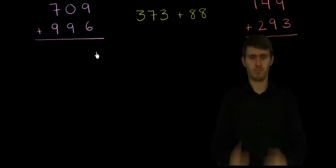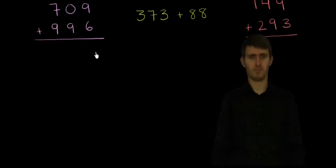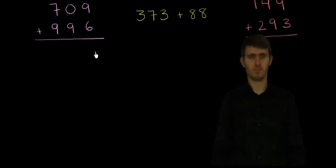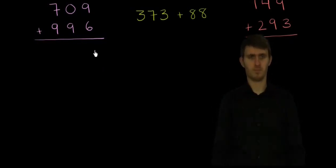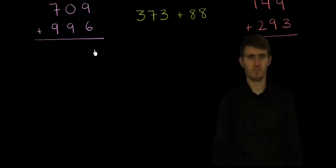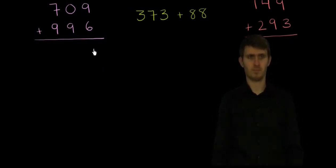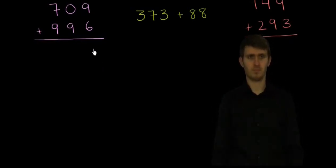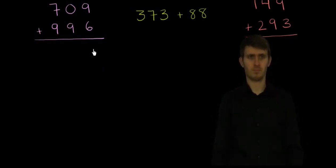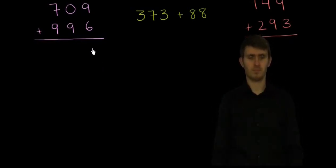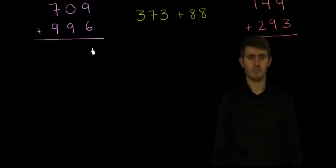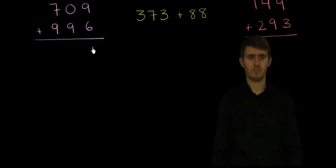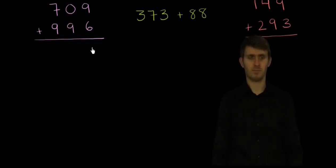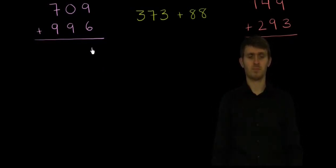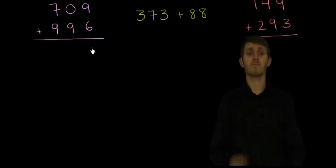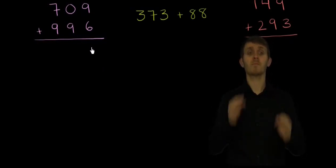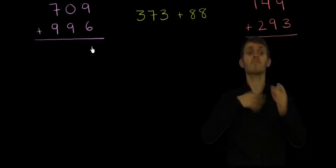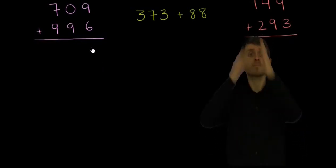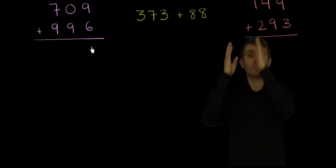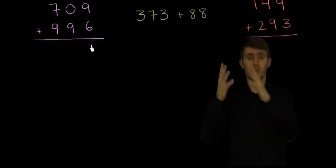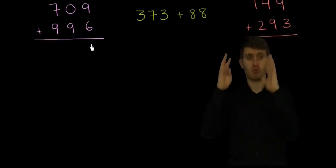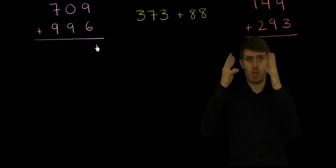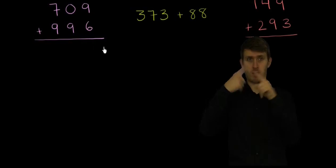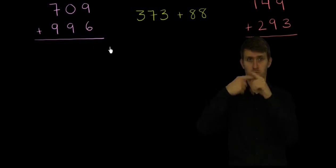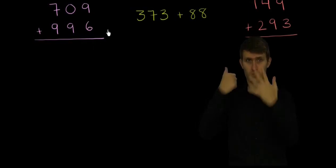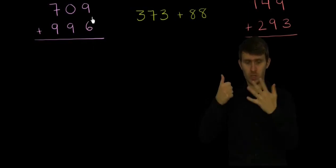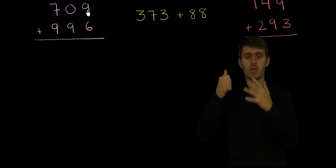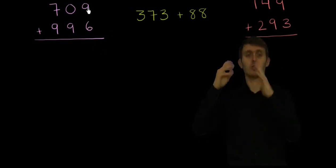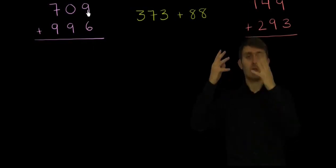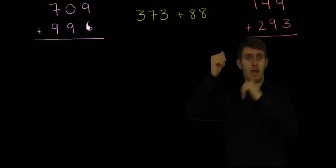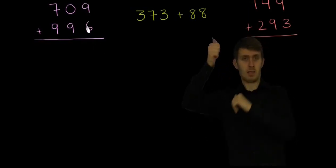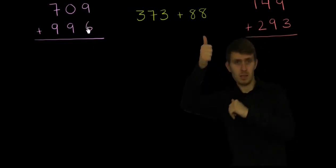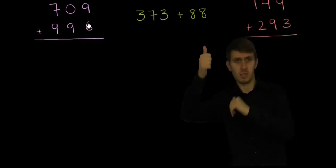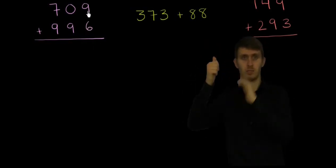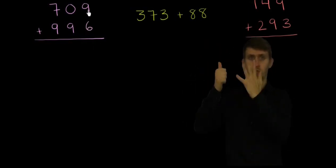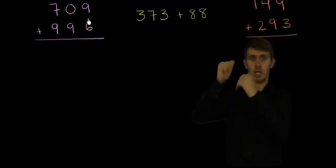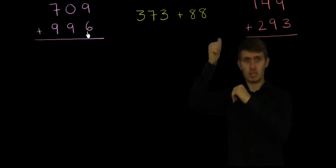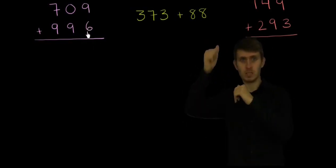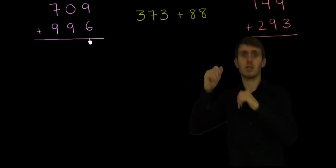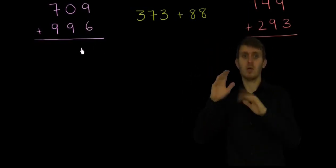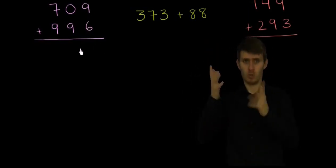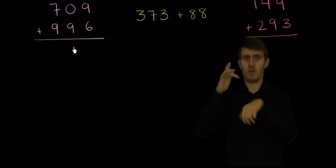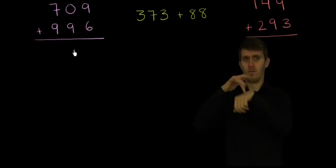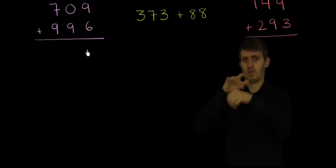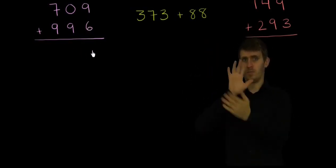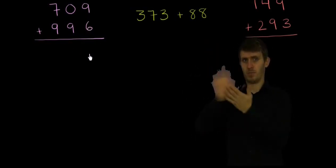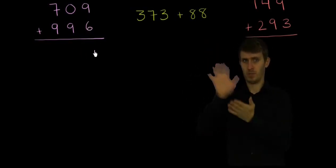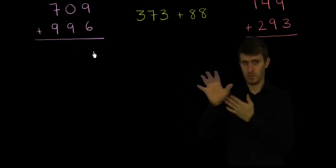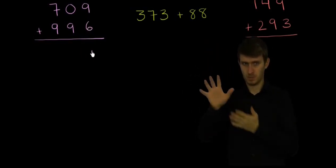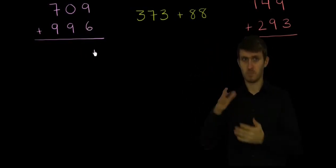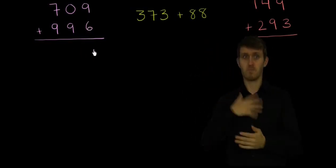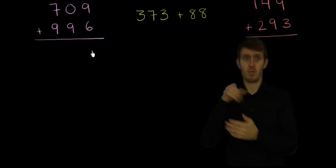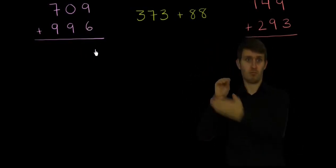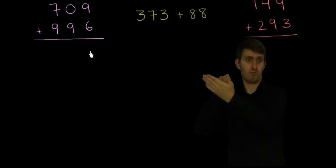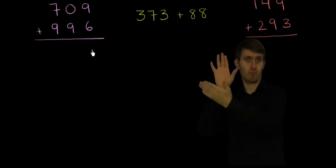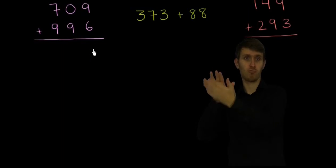I'll try to work them through. I'll work through them with you. So we have 9 plus 6, 9 ones plus 6 ones. Well, 9 plus